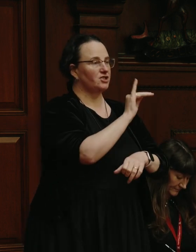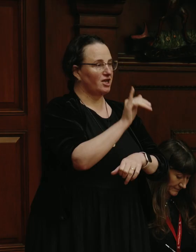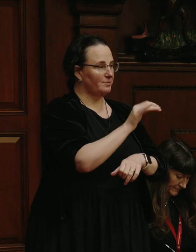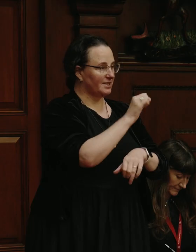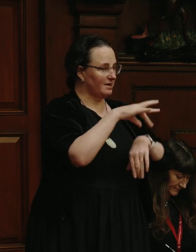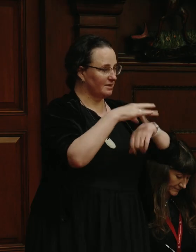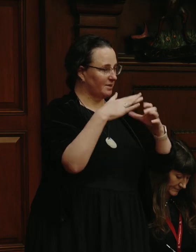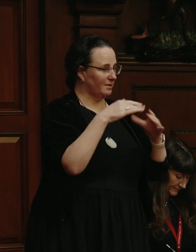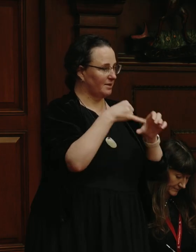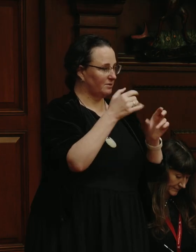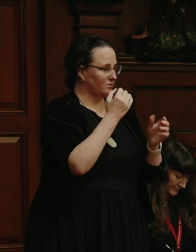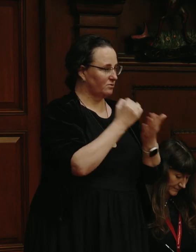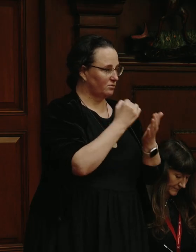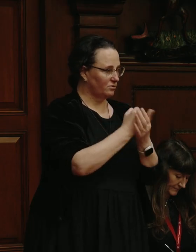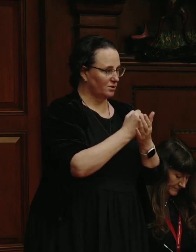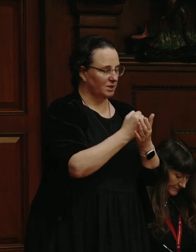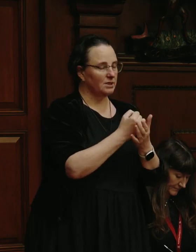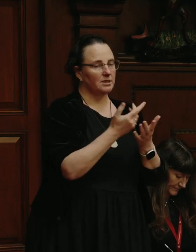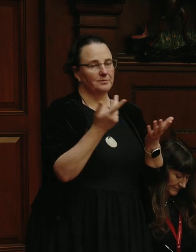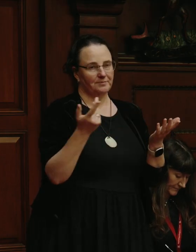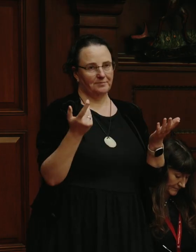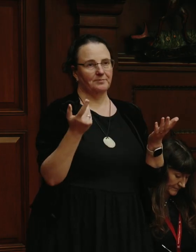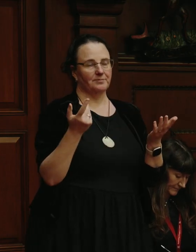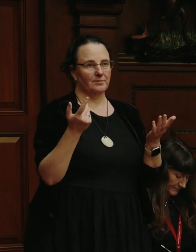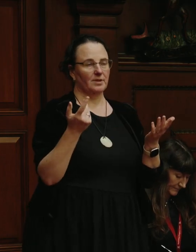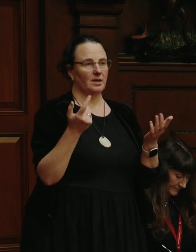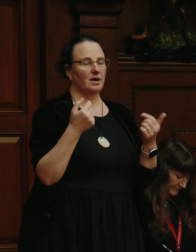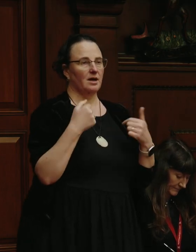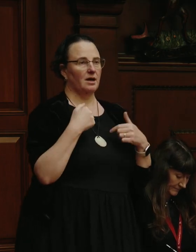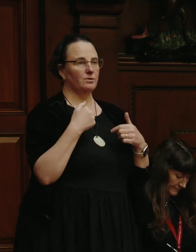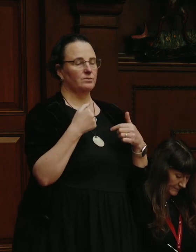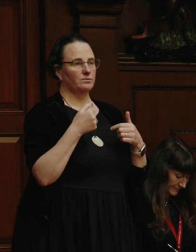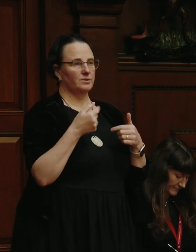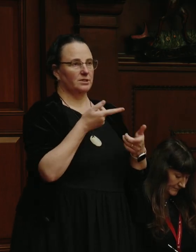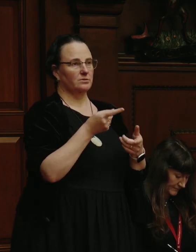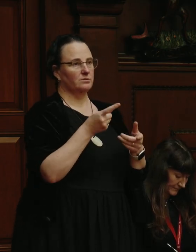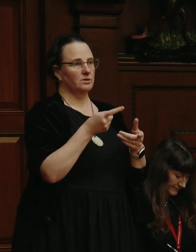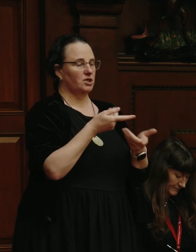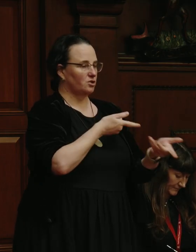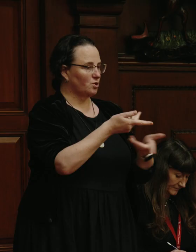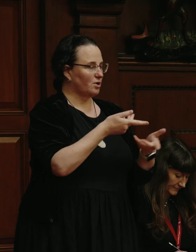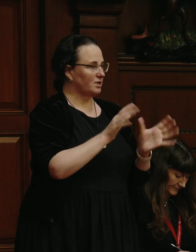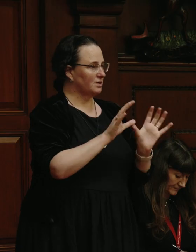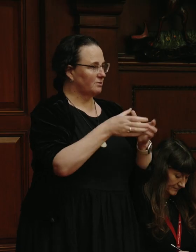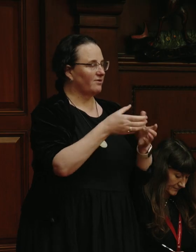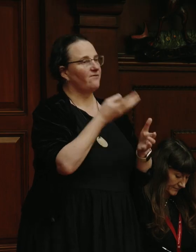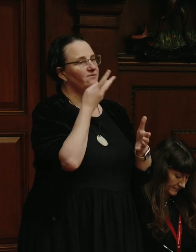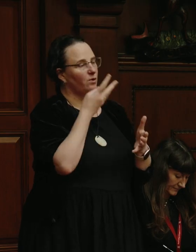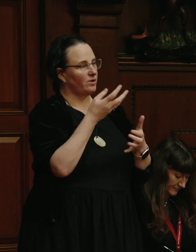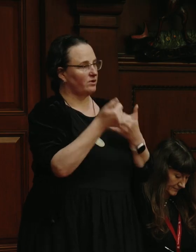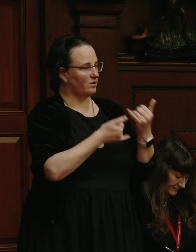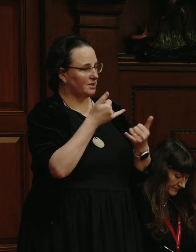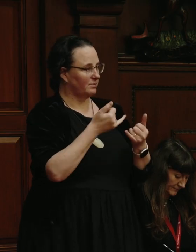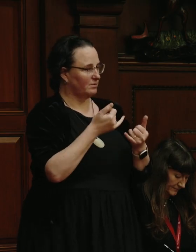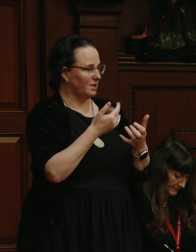students. So I have a bias, obviously. So we would give tutorials to 4th years, so they're fairly far into